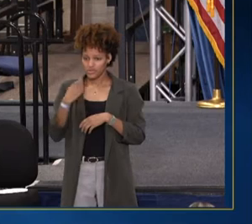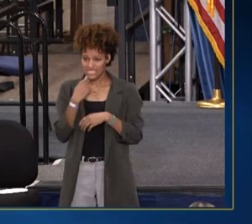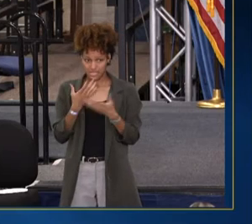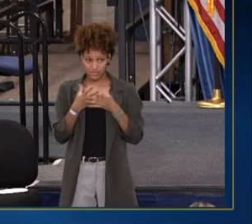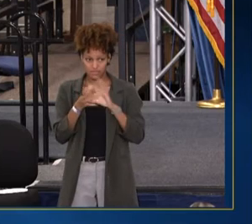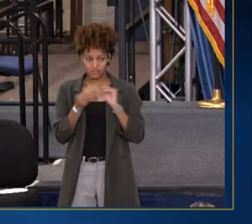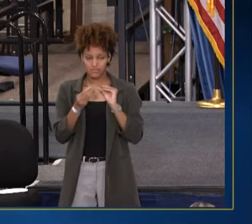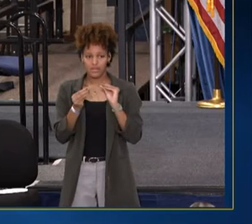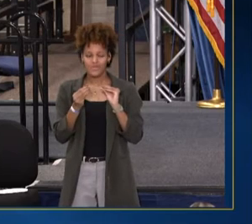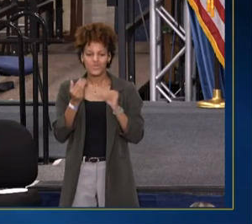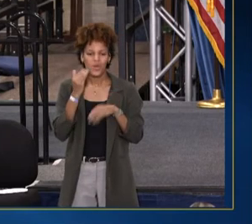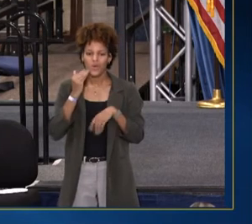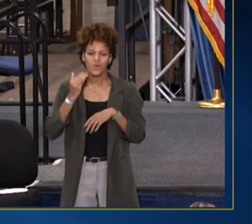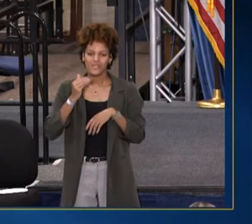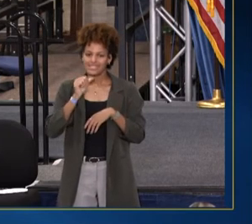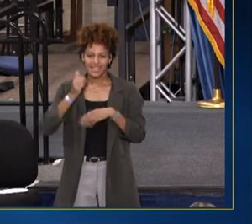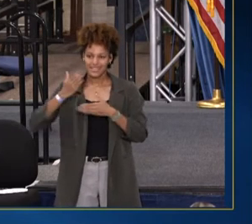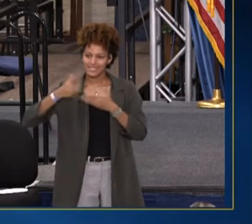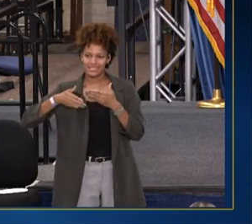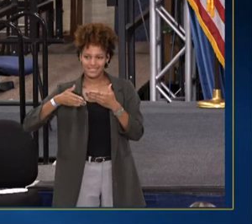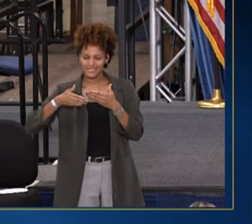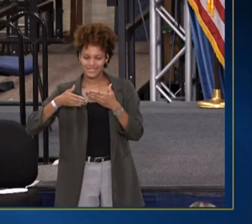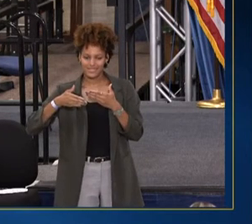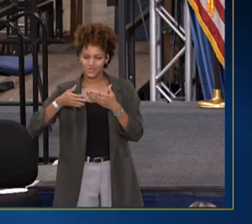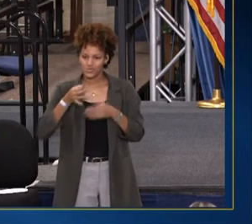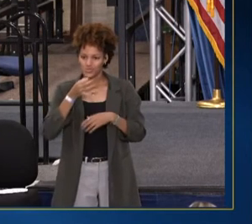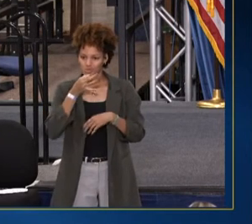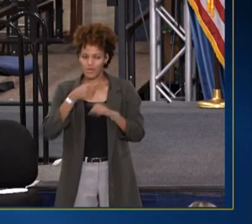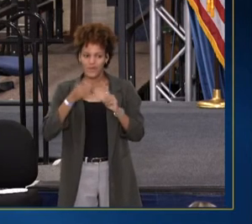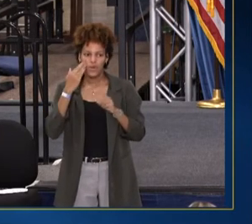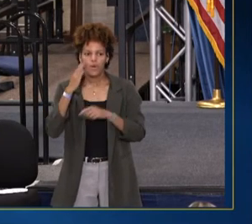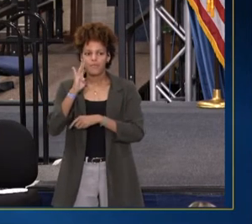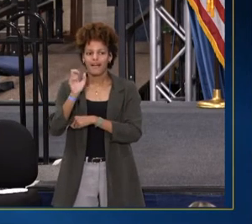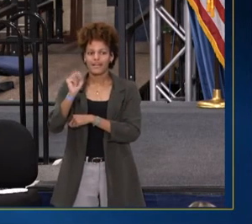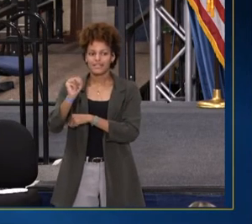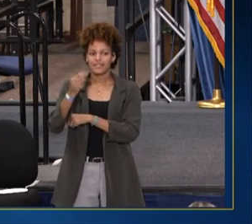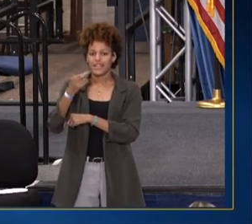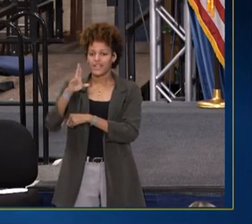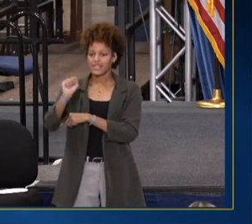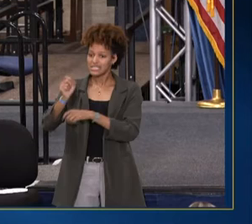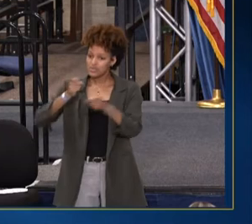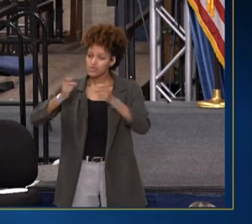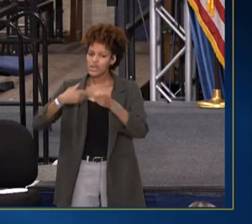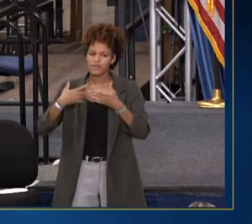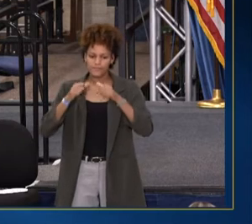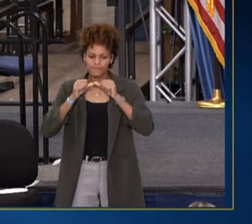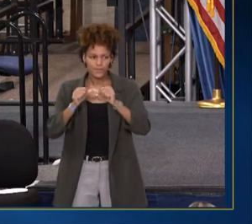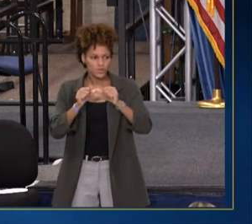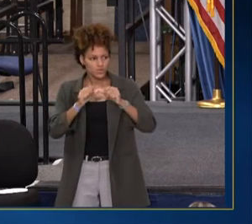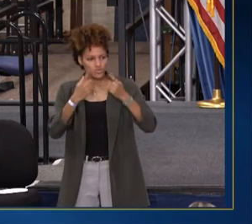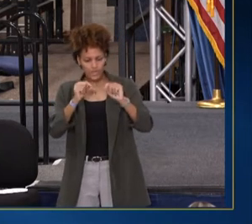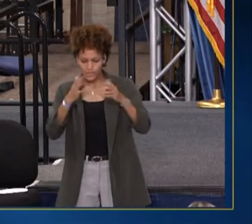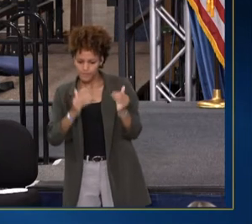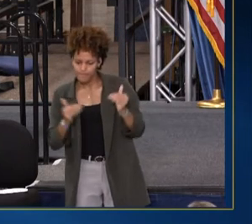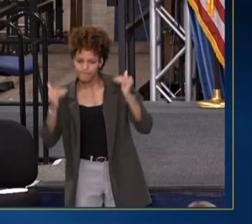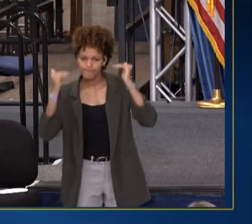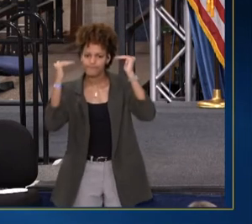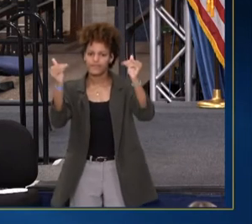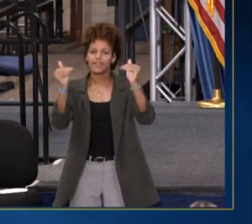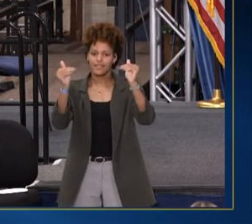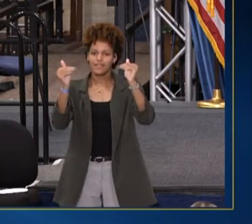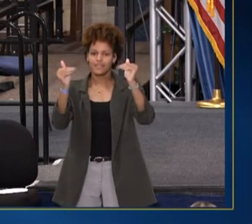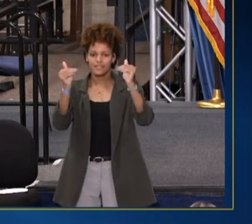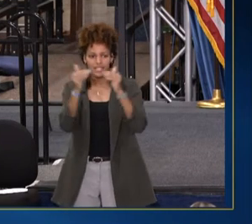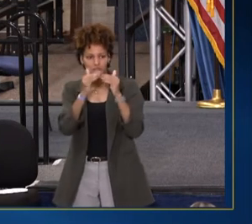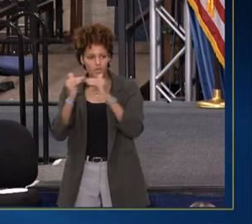this is far from over, and the Biden-Harris administration will continue our focus on advancing equality for LGBTQ plus